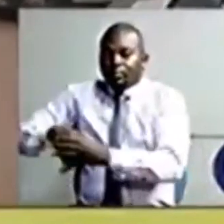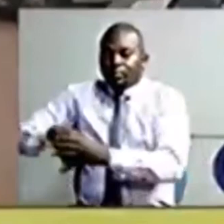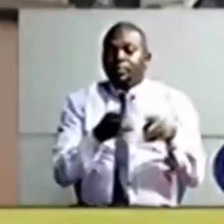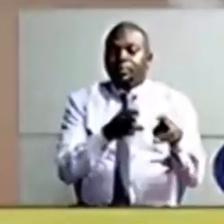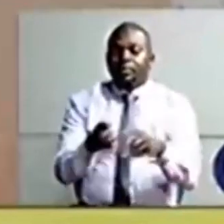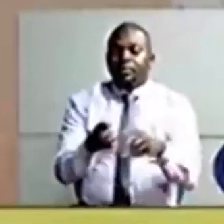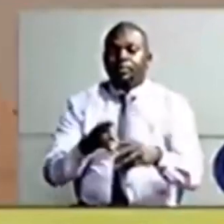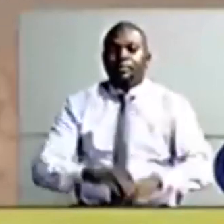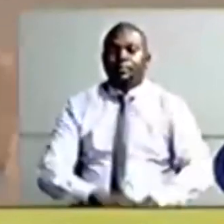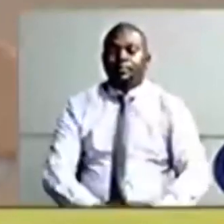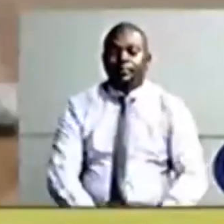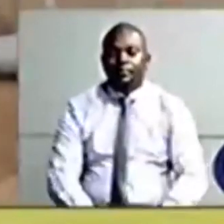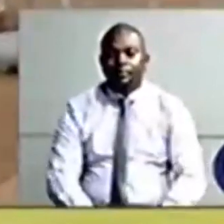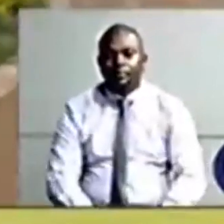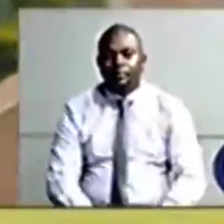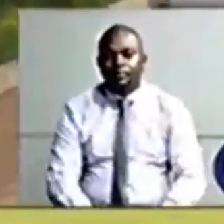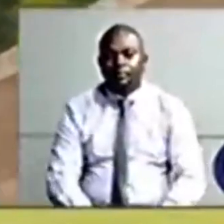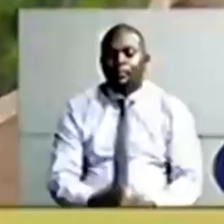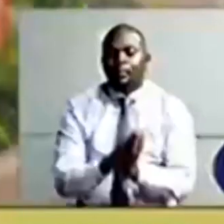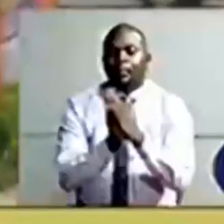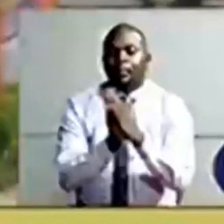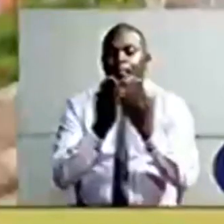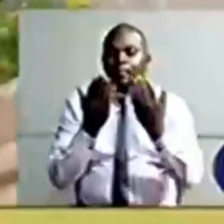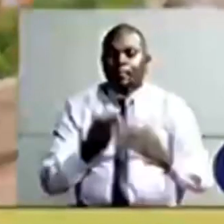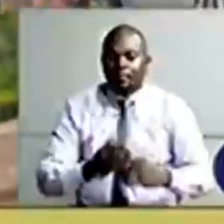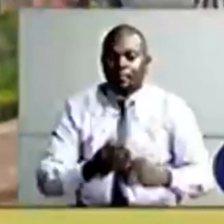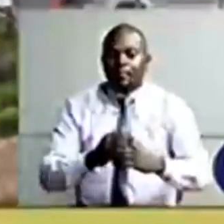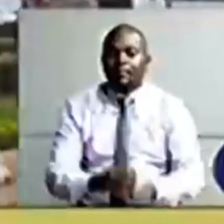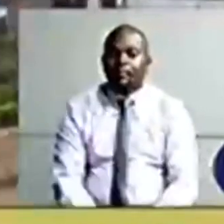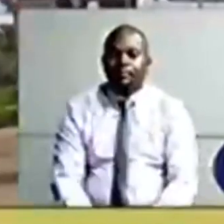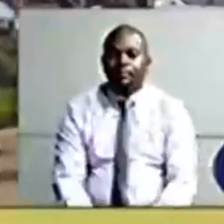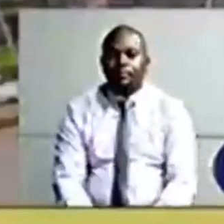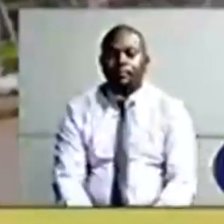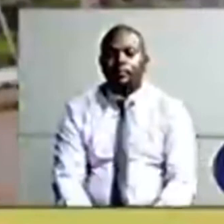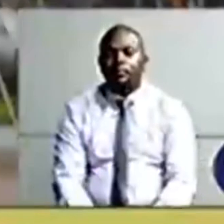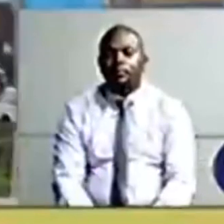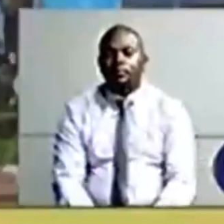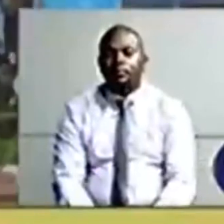Henry Okurut, UBC.